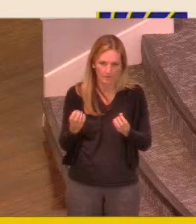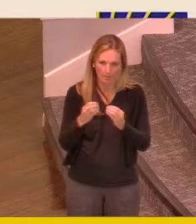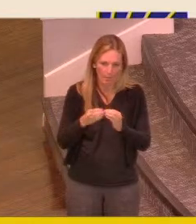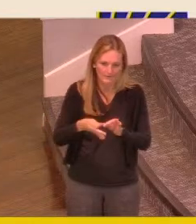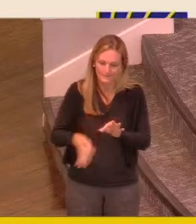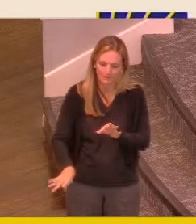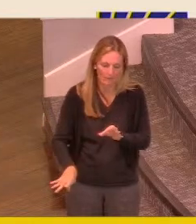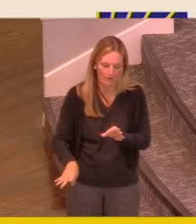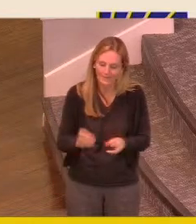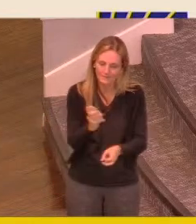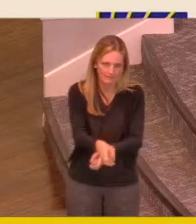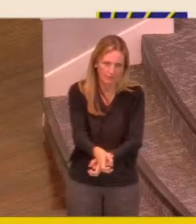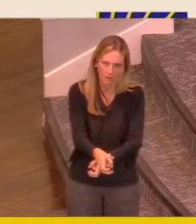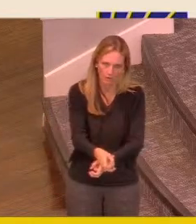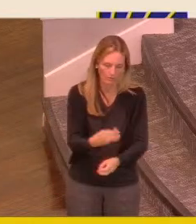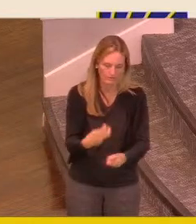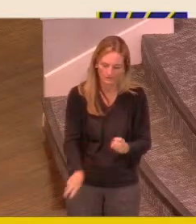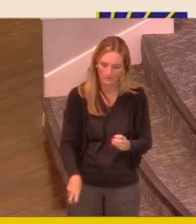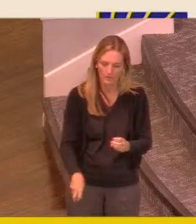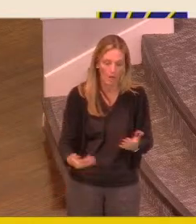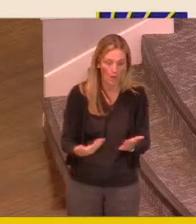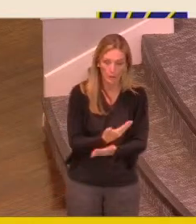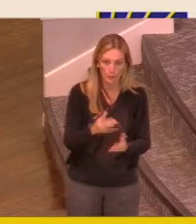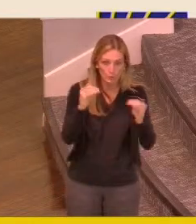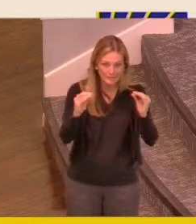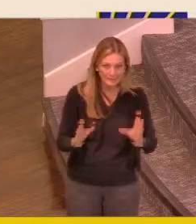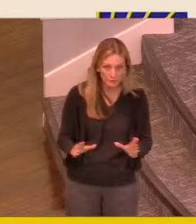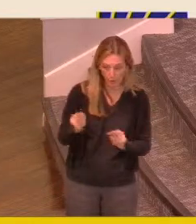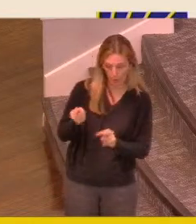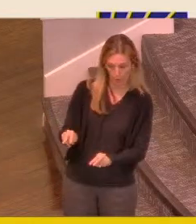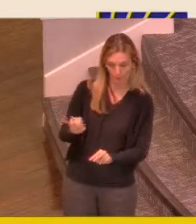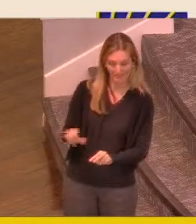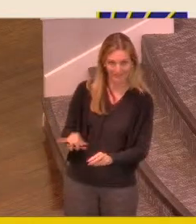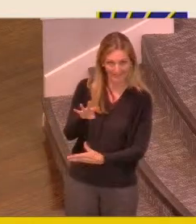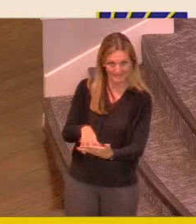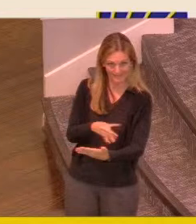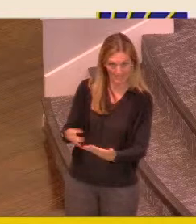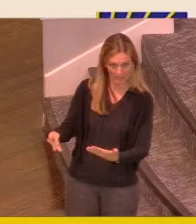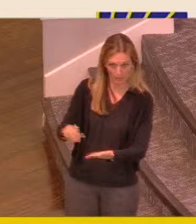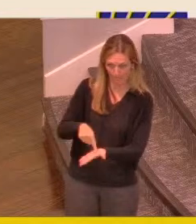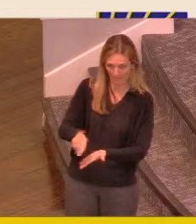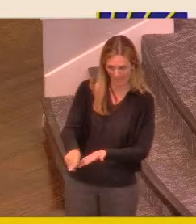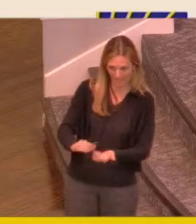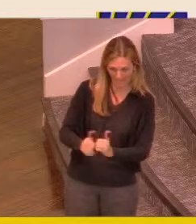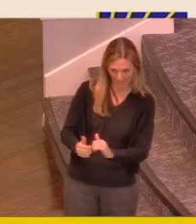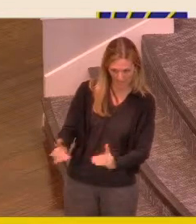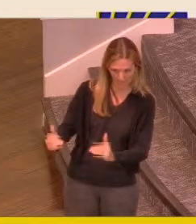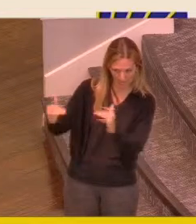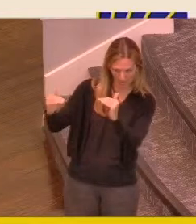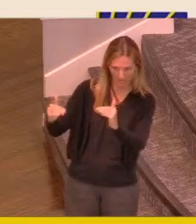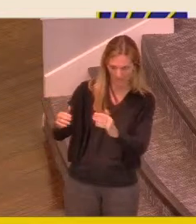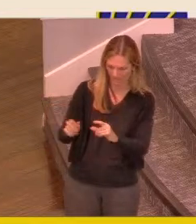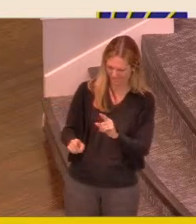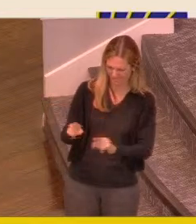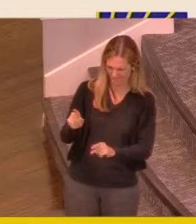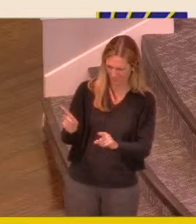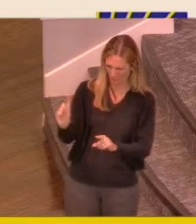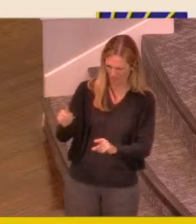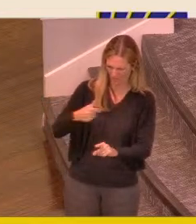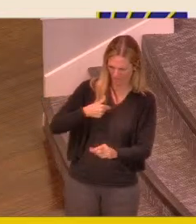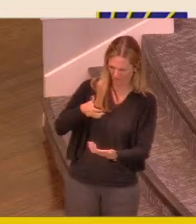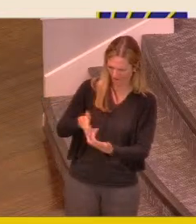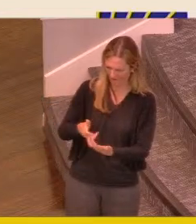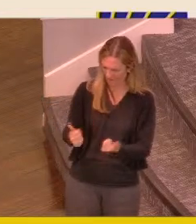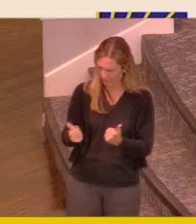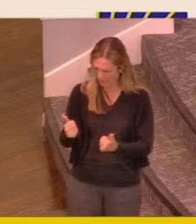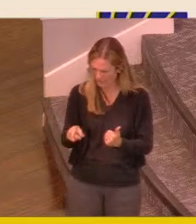teacher coming in, to look at the way our salary schedule is laid out and be able to pinpoint where they would be